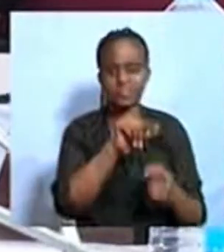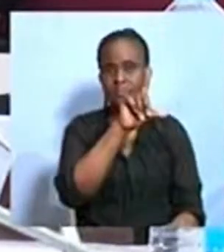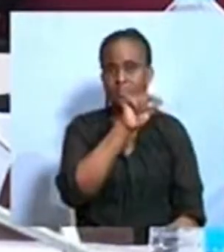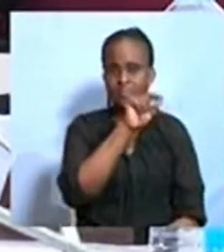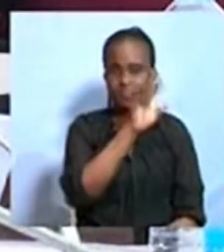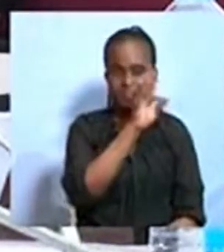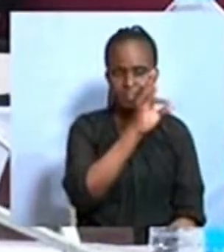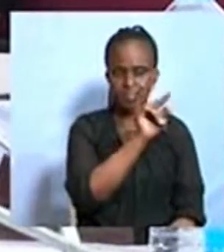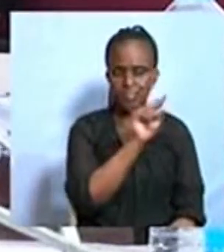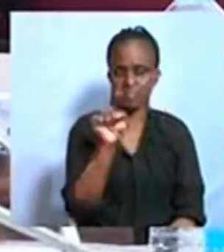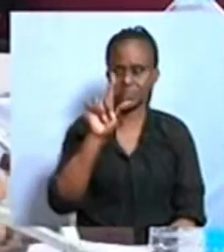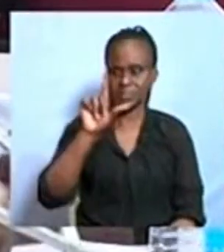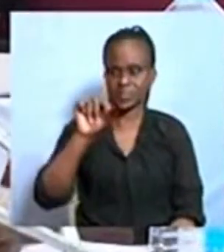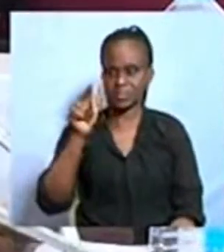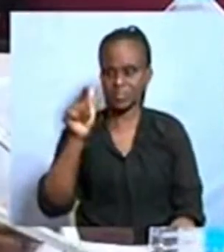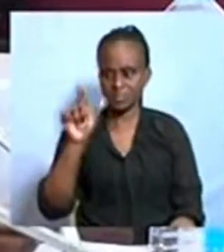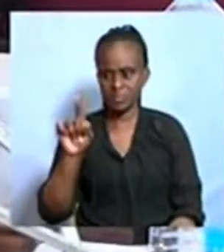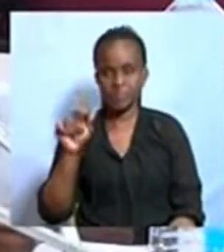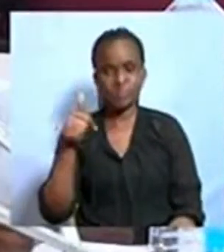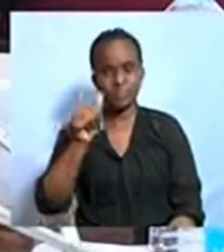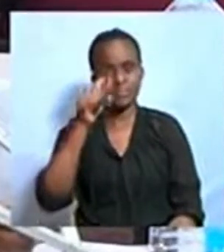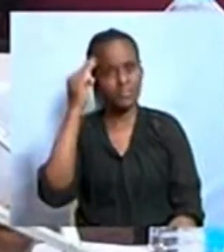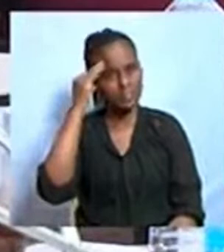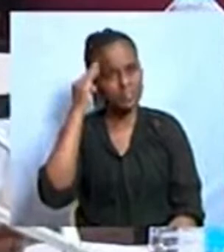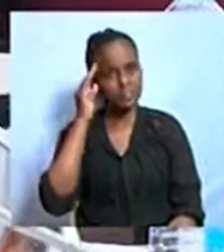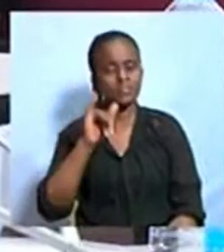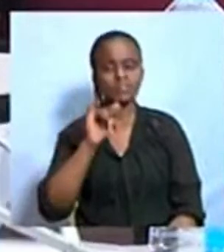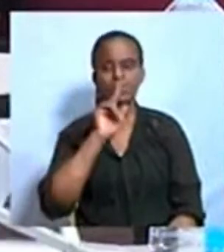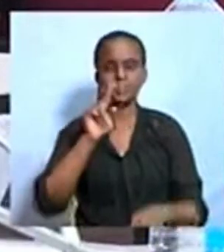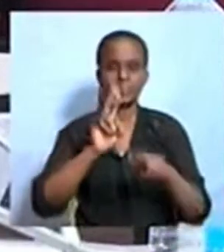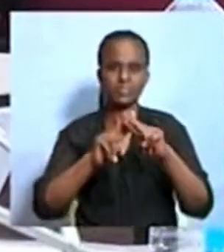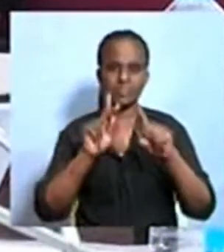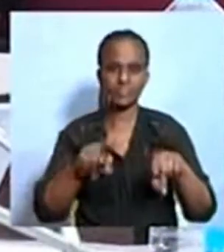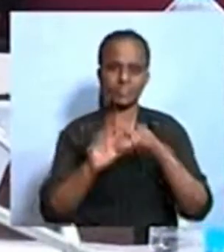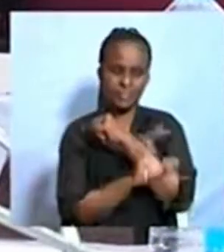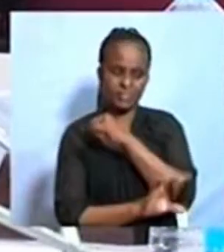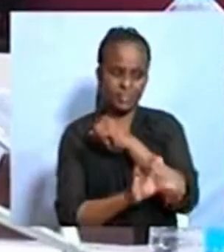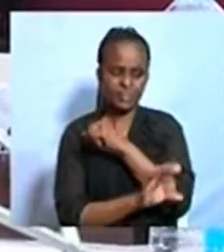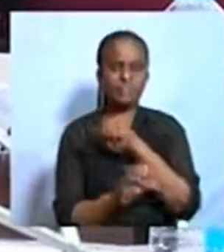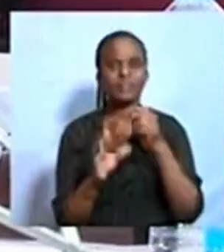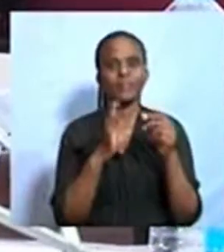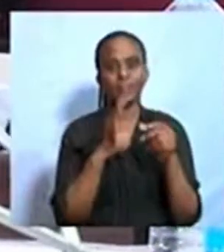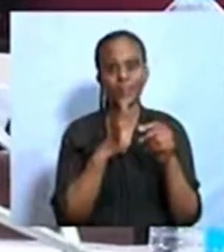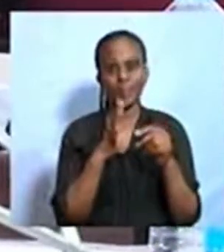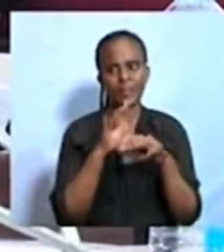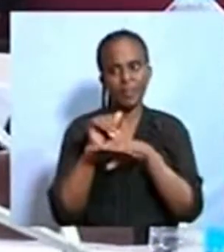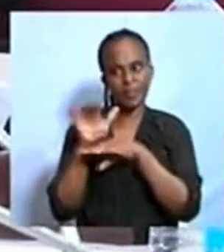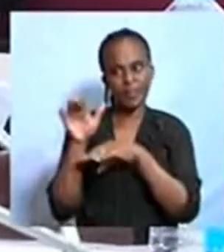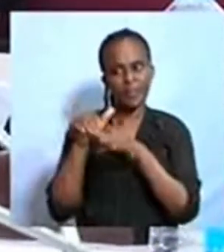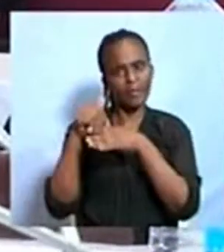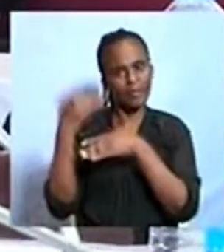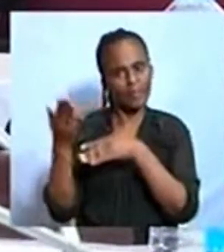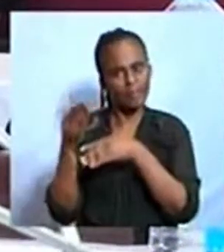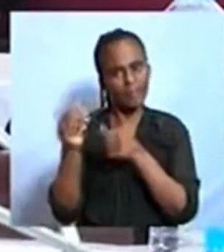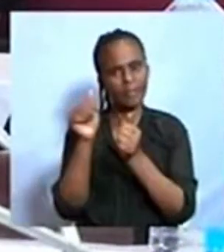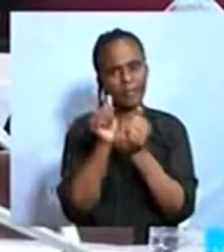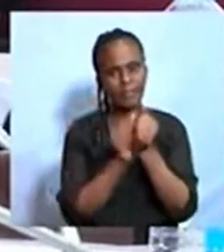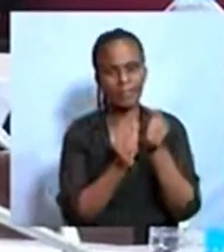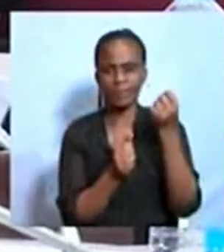until 2021, Chair, you will note that this country comfortably sent away about